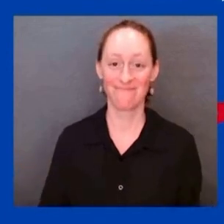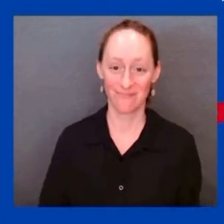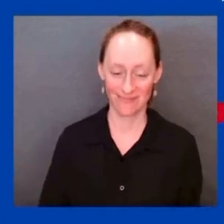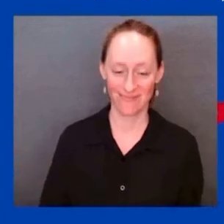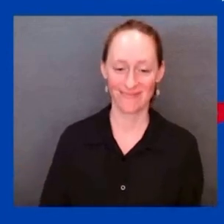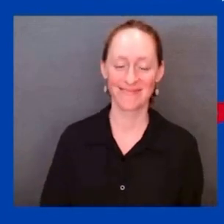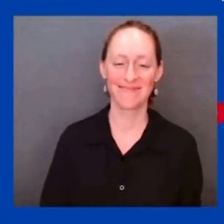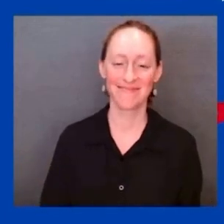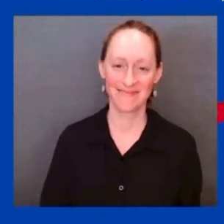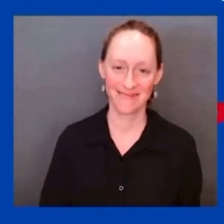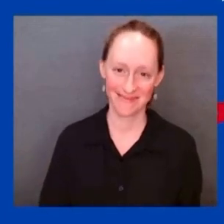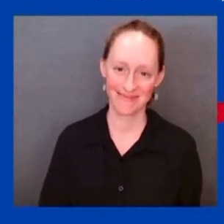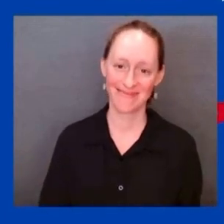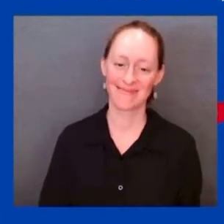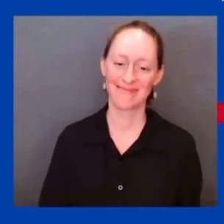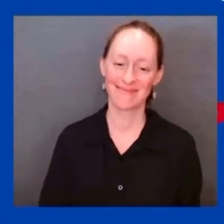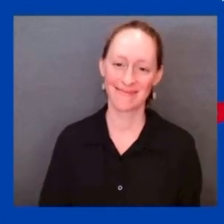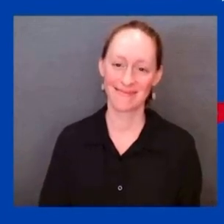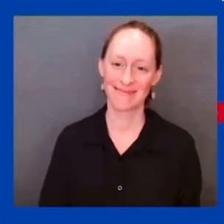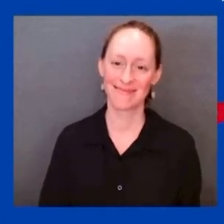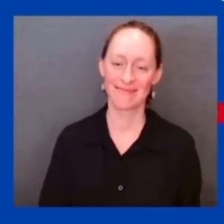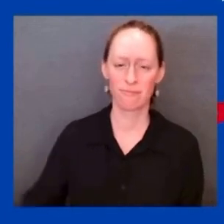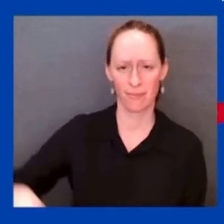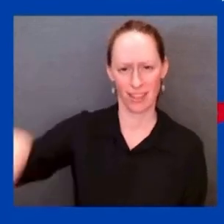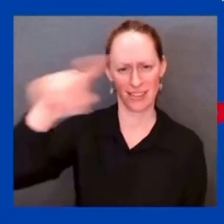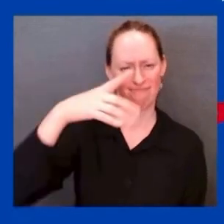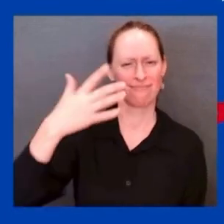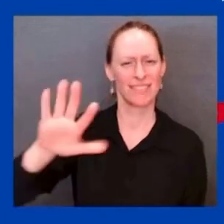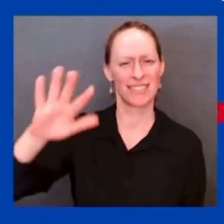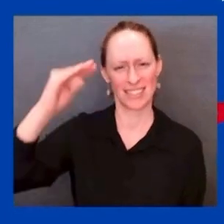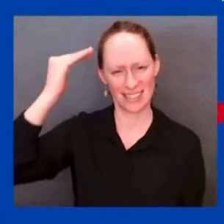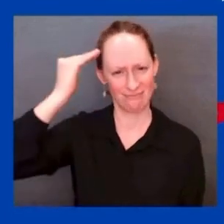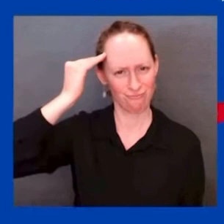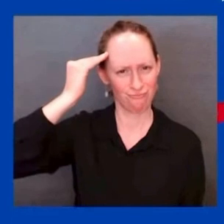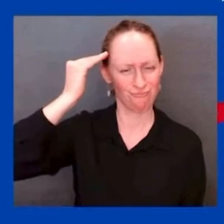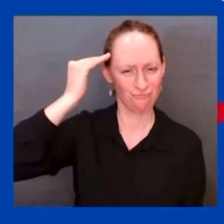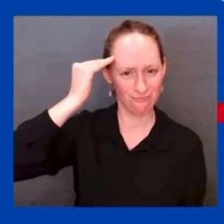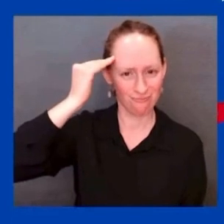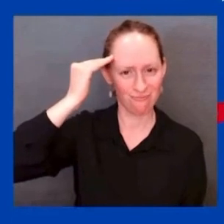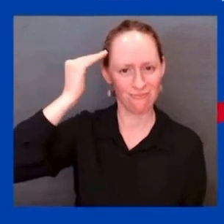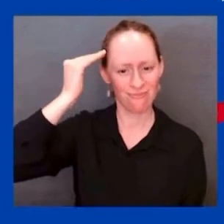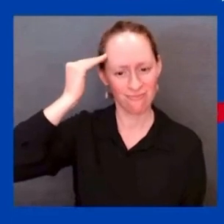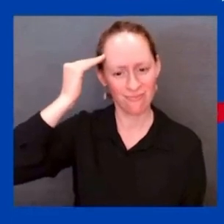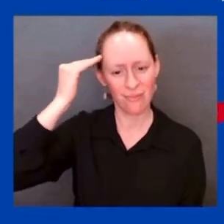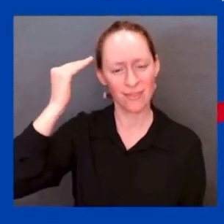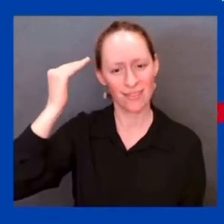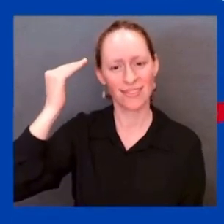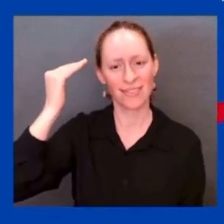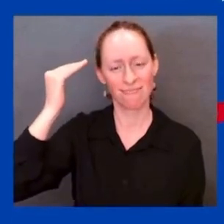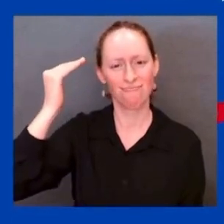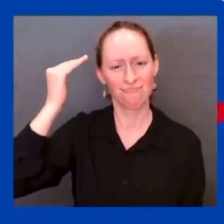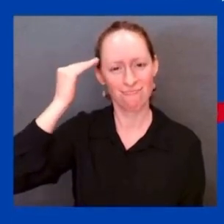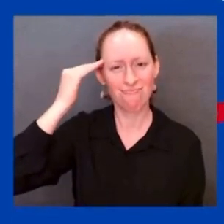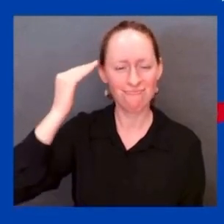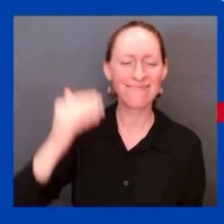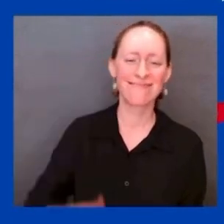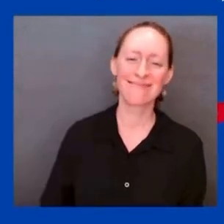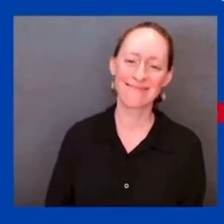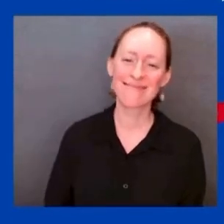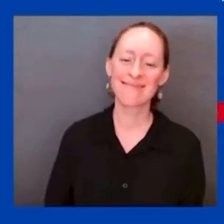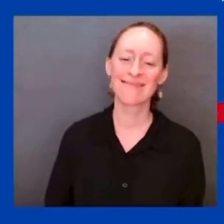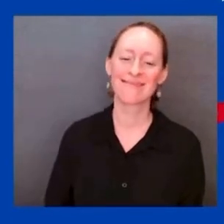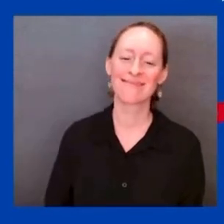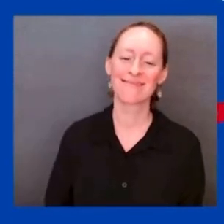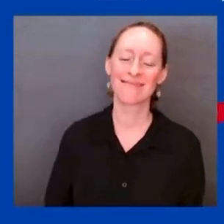we have had a very long and deep partnership with our friends